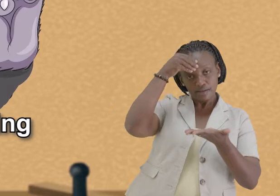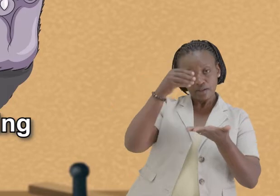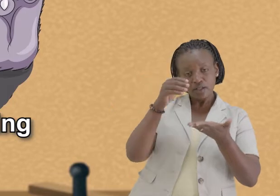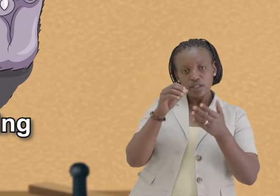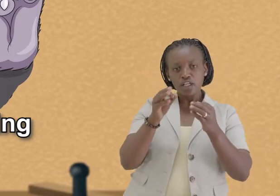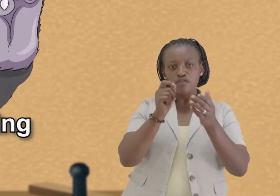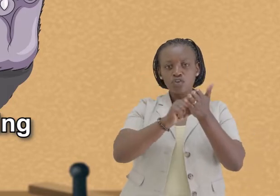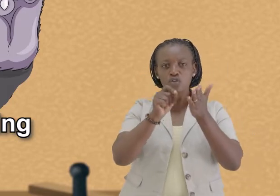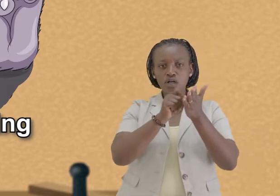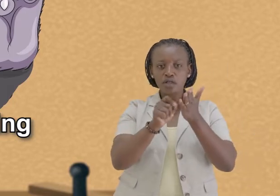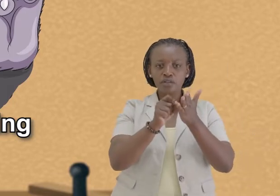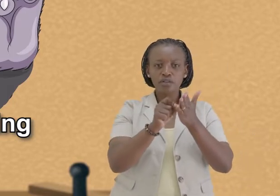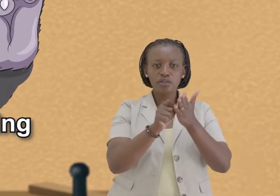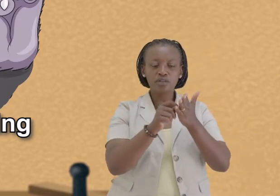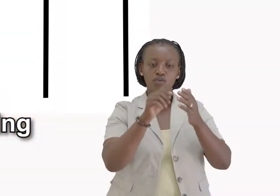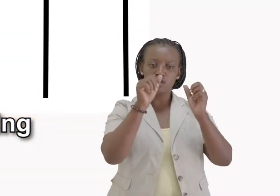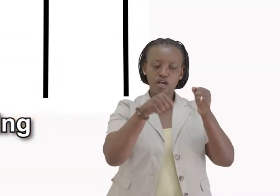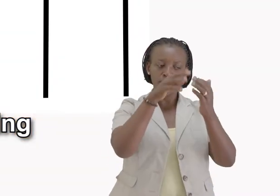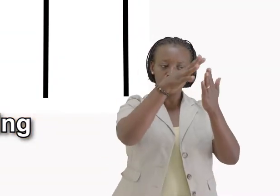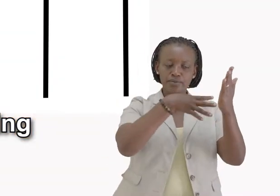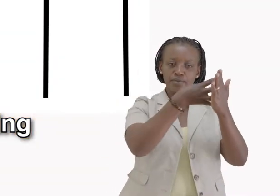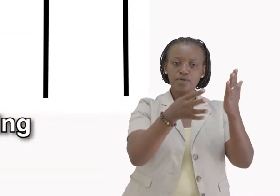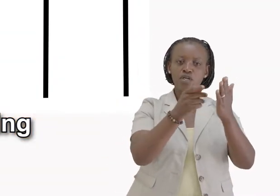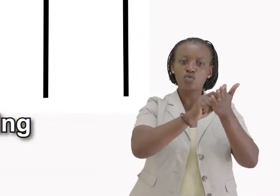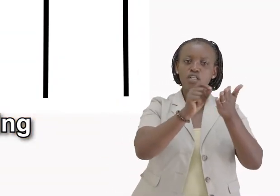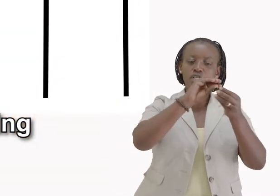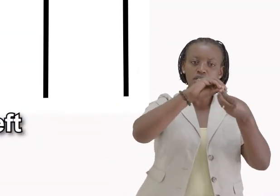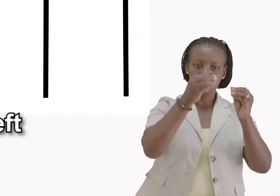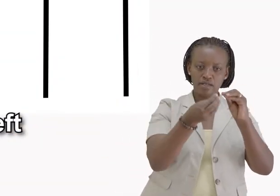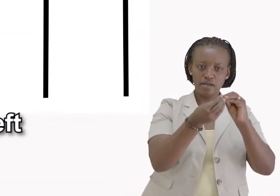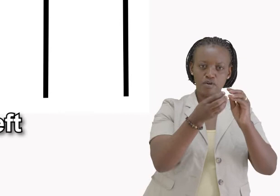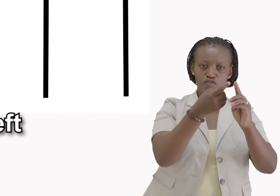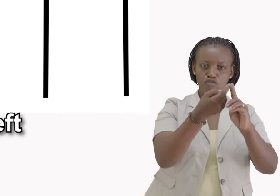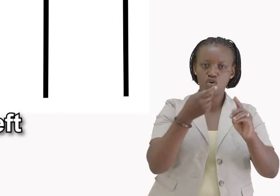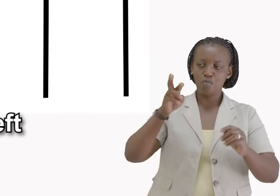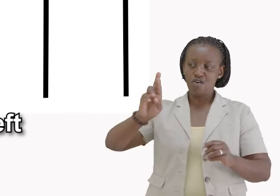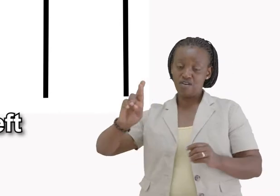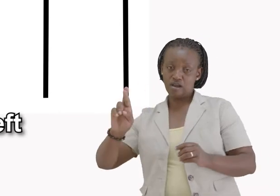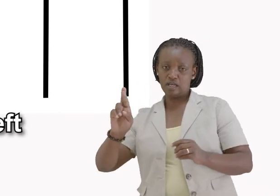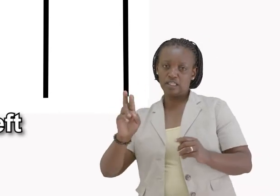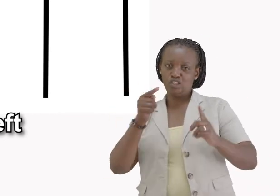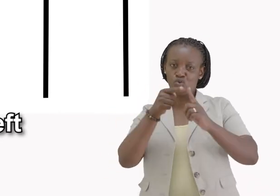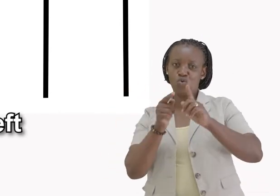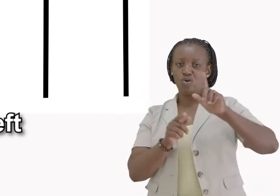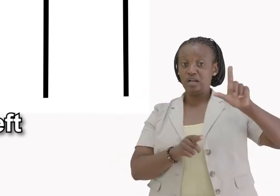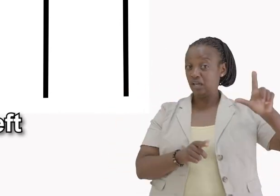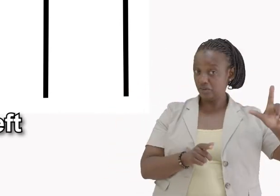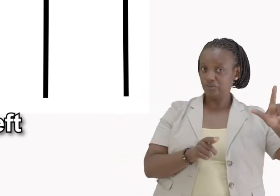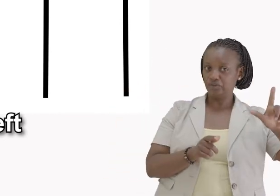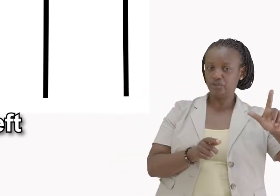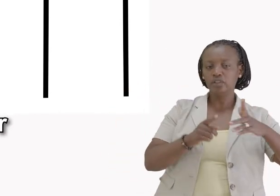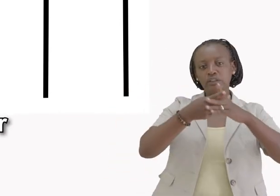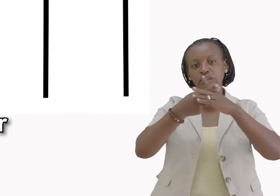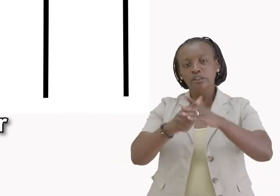that while writing the length in the metric table, we write the numbers from right to